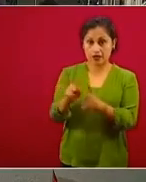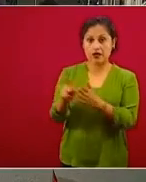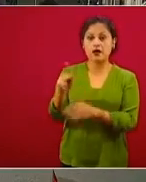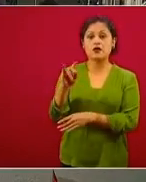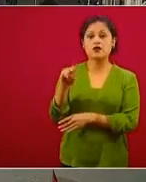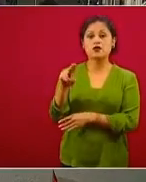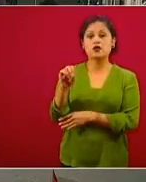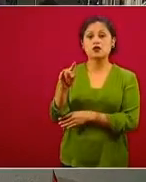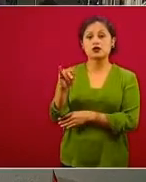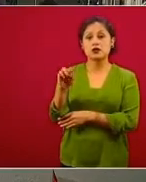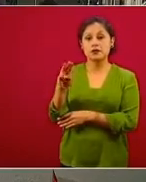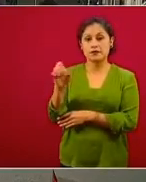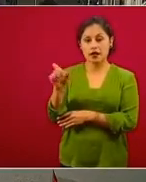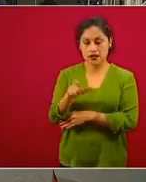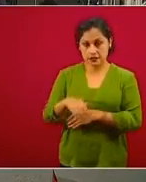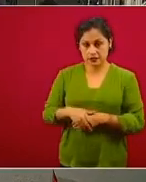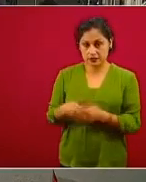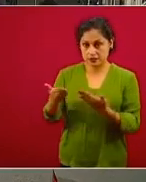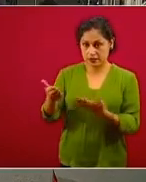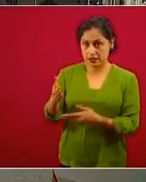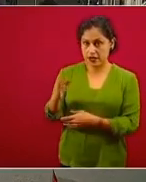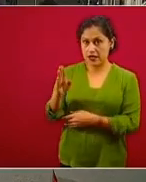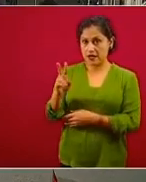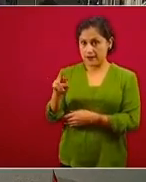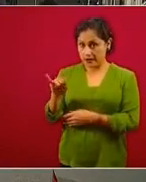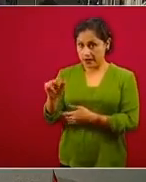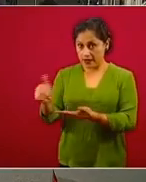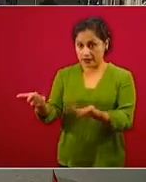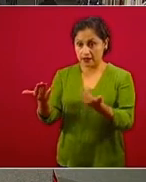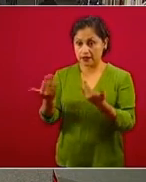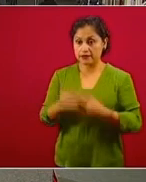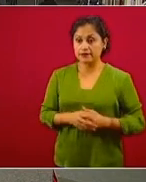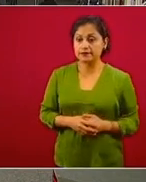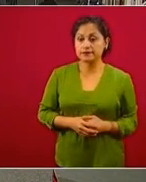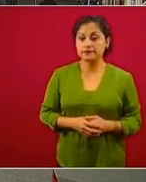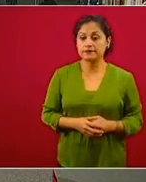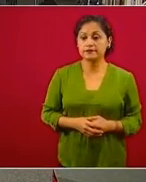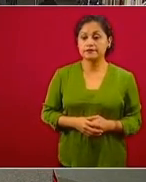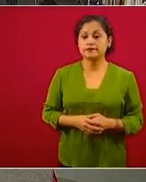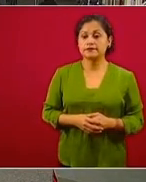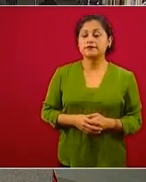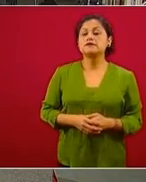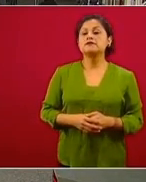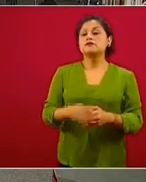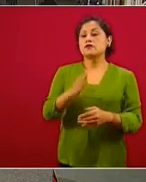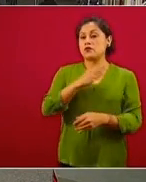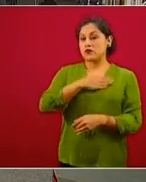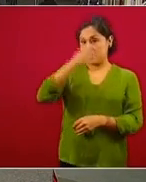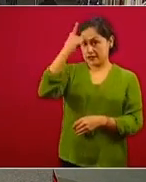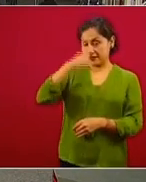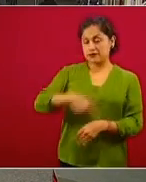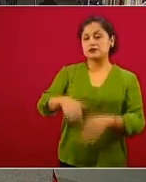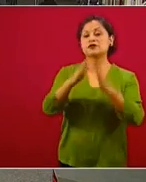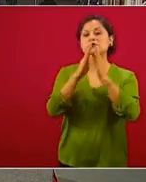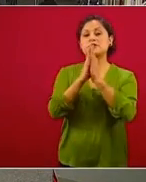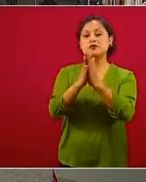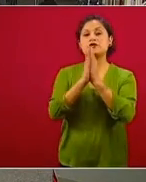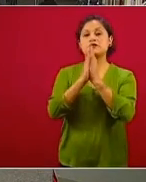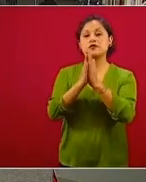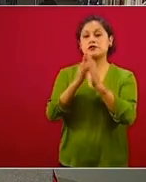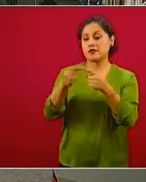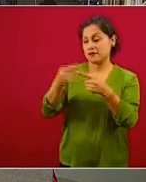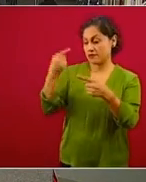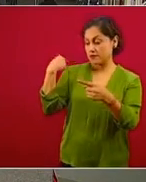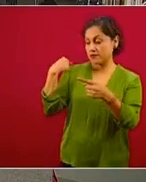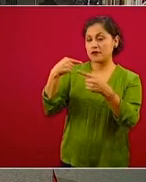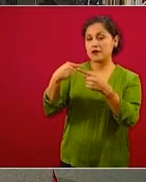Blanca favor. Aguirre from Blanca, Notimex, a la vez. please. Gracias, buenas noches. Thank you. Por favor, pues obviamente esta semana Obviously, pues, this